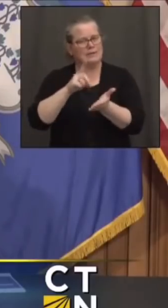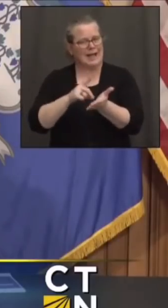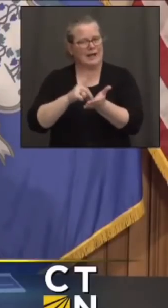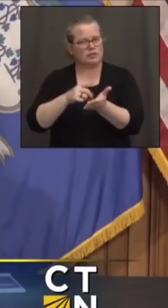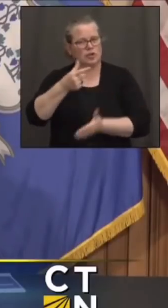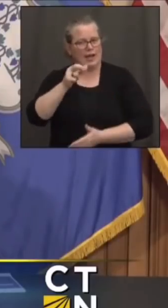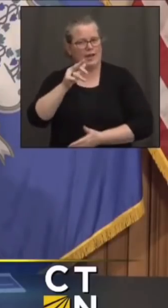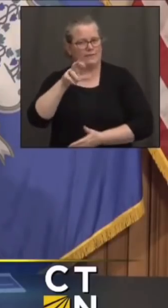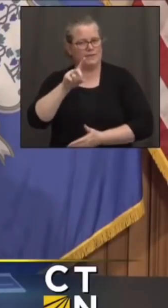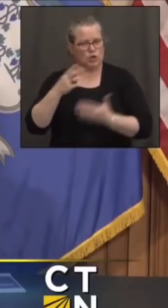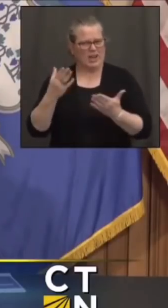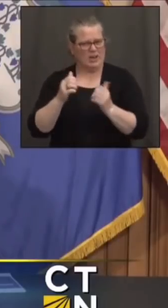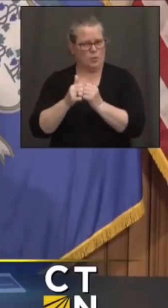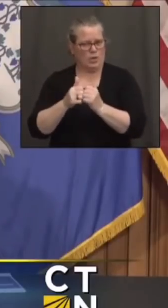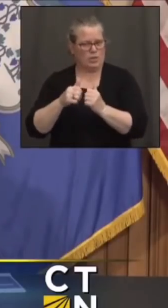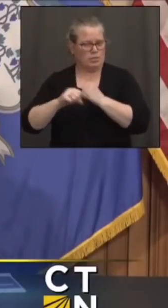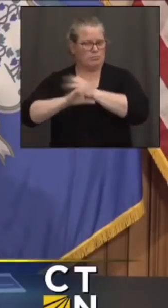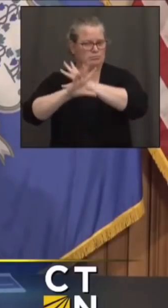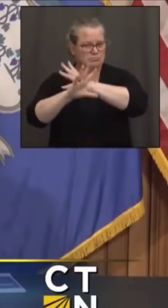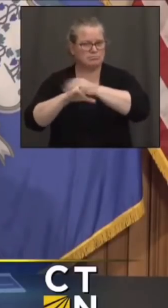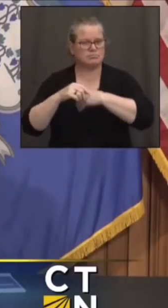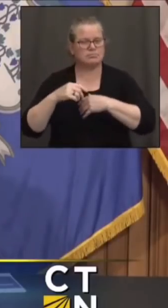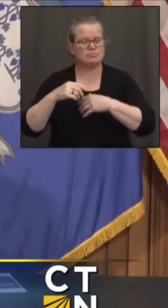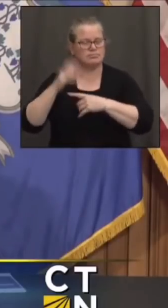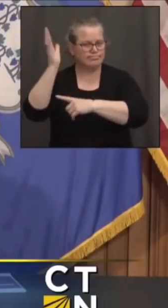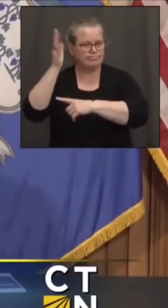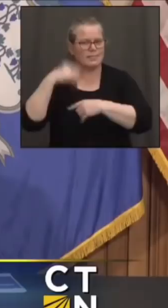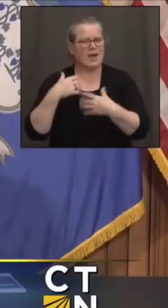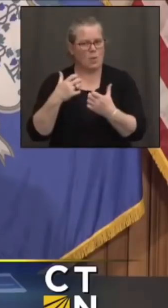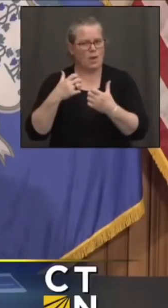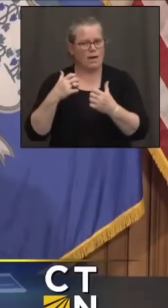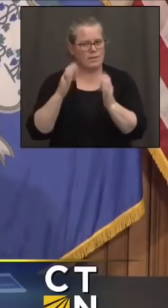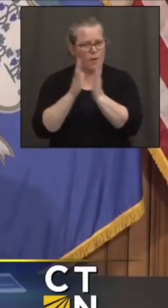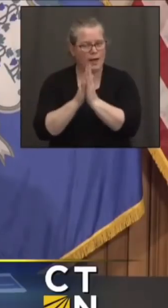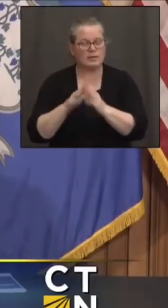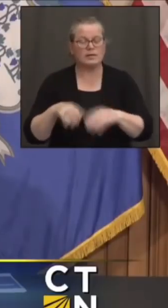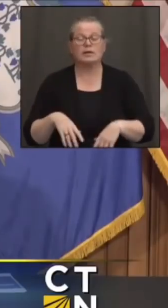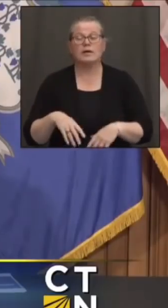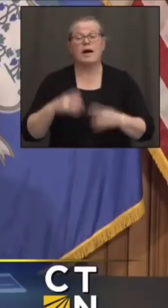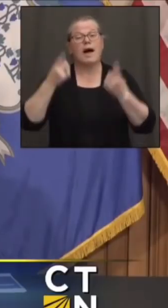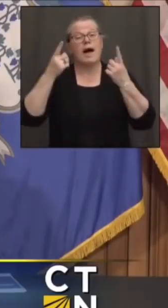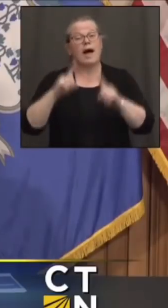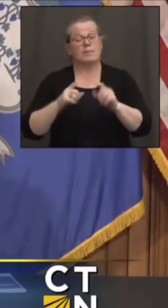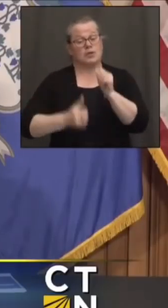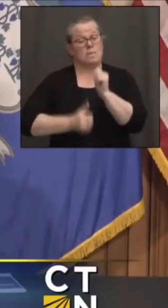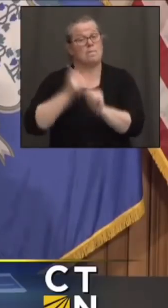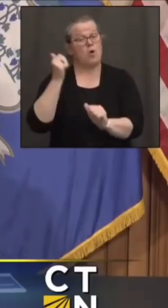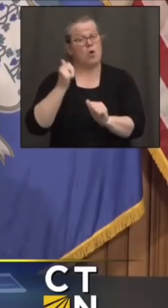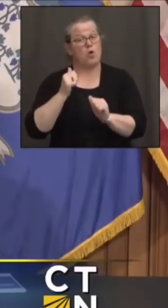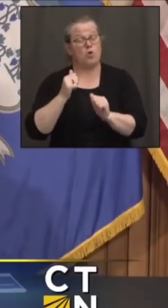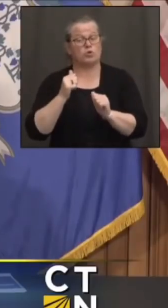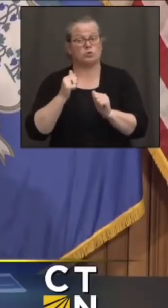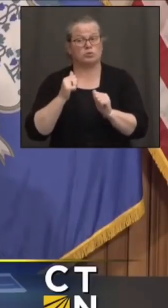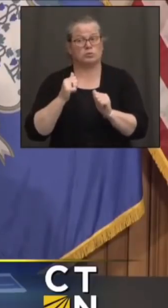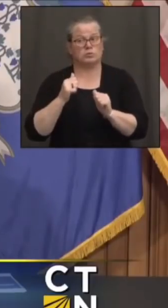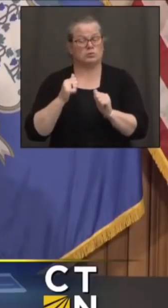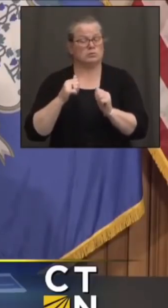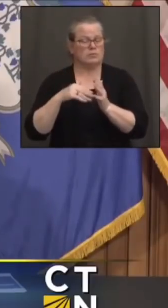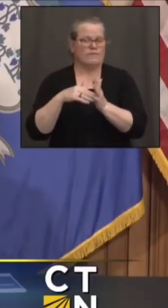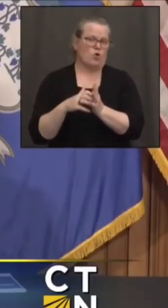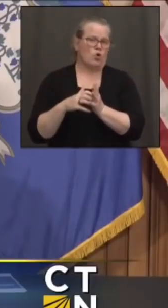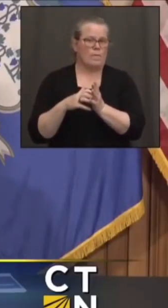up. We're coming up on the 6-month vaccination mark for the most vulnerable population. Any word